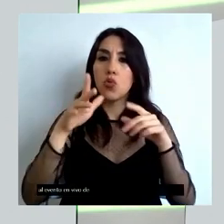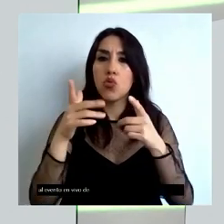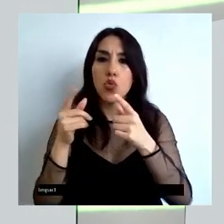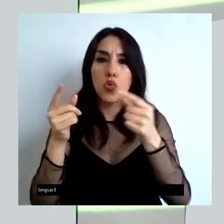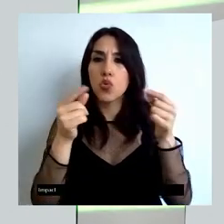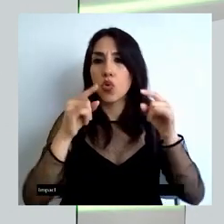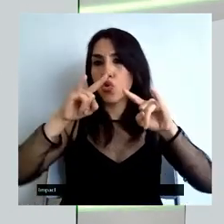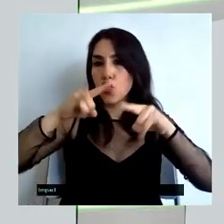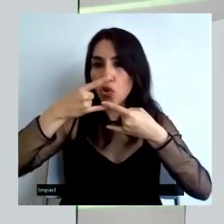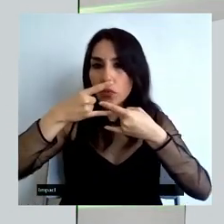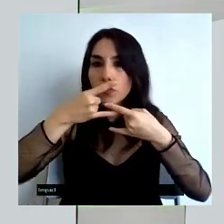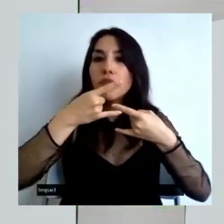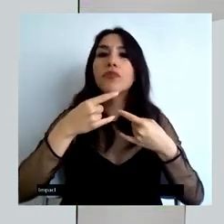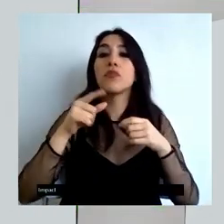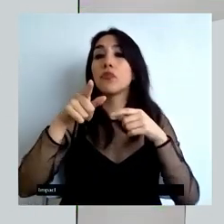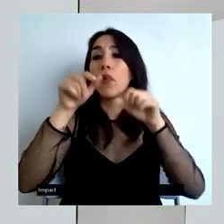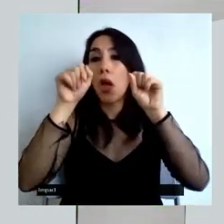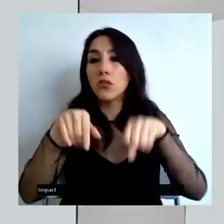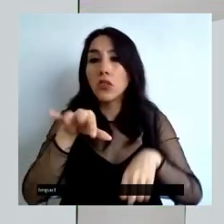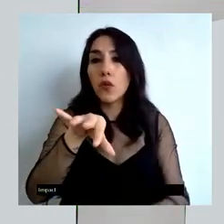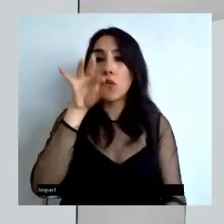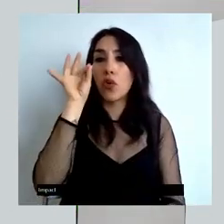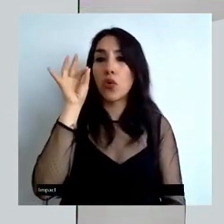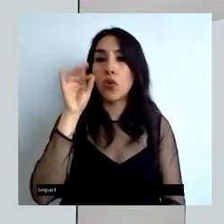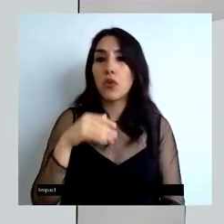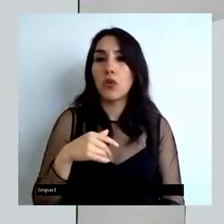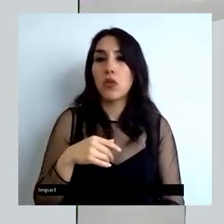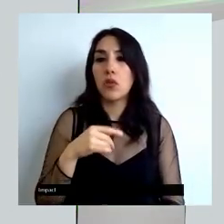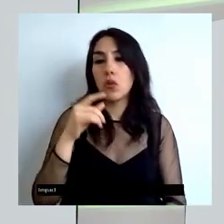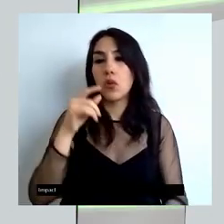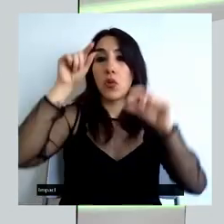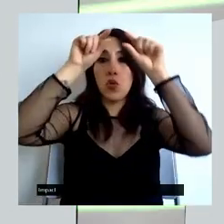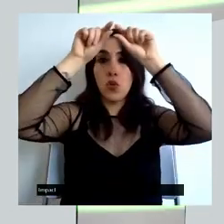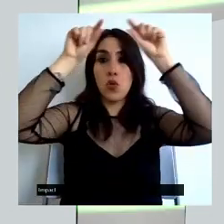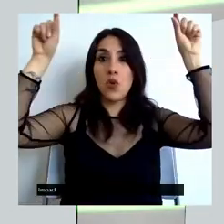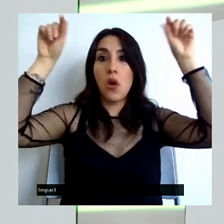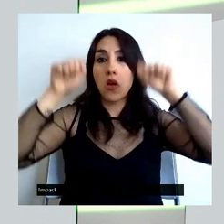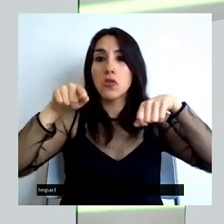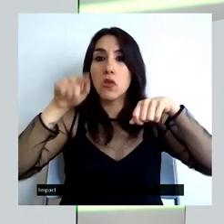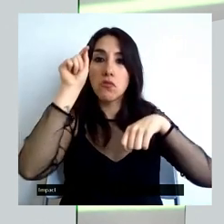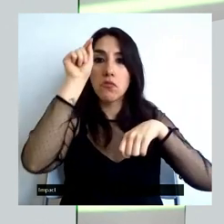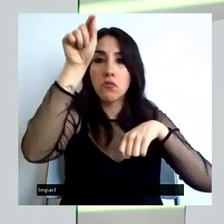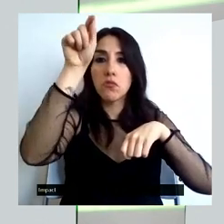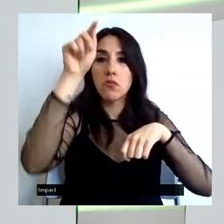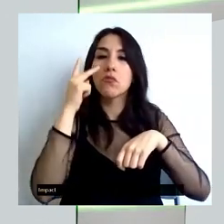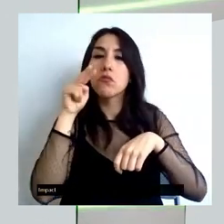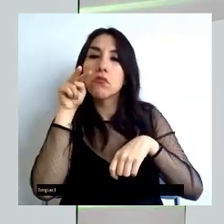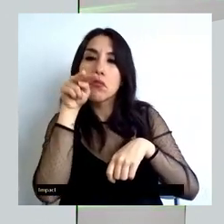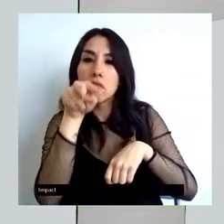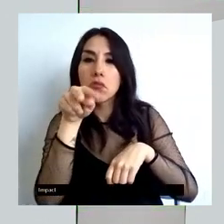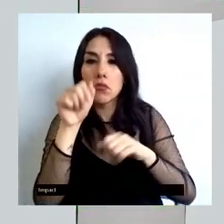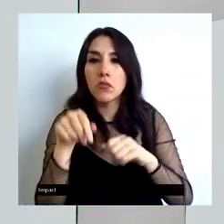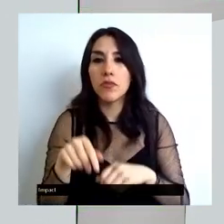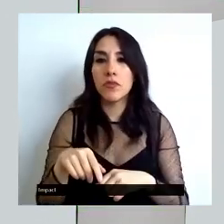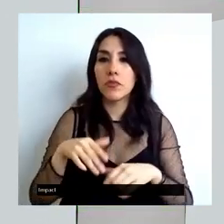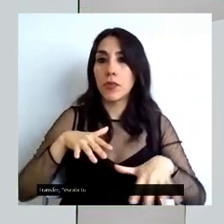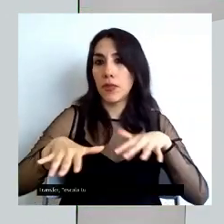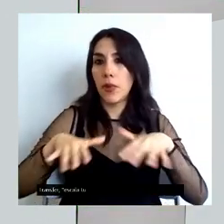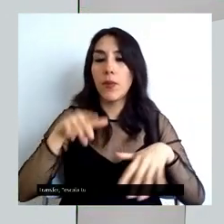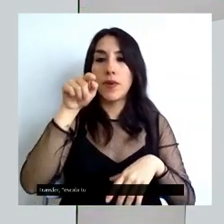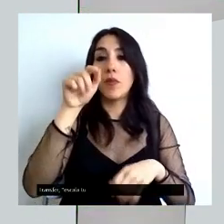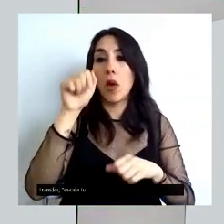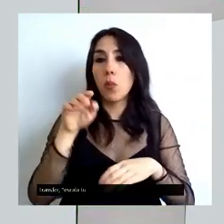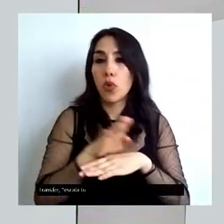our platform. This is an open session oriented to organizations of people with disability from